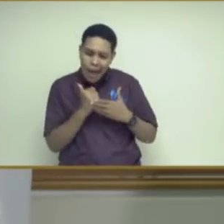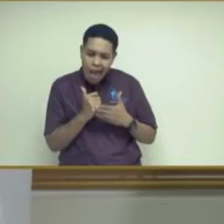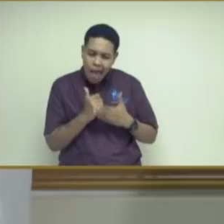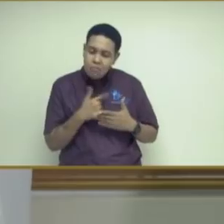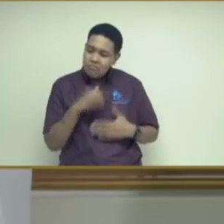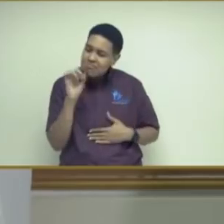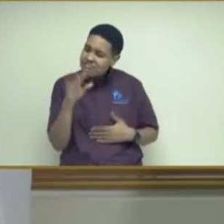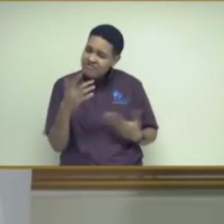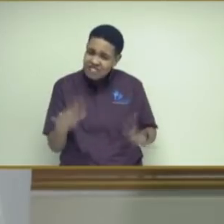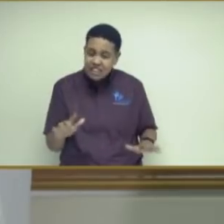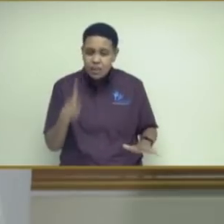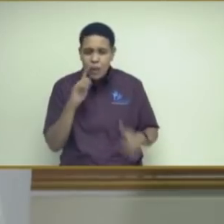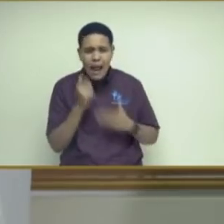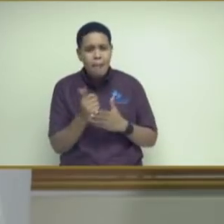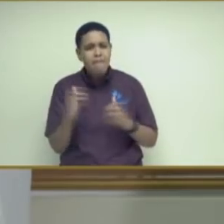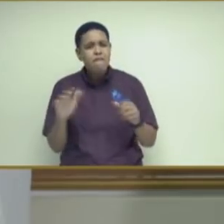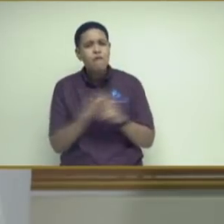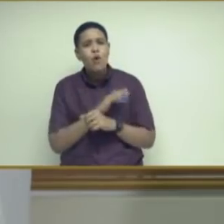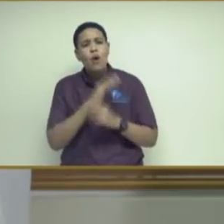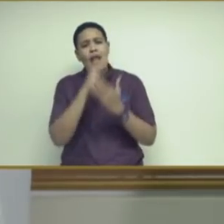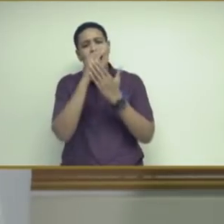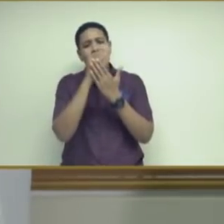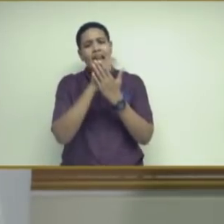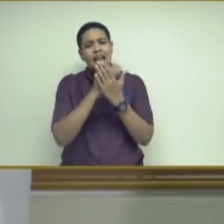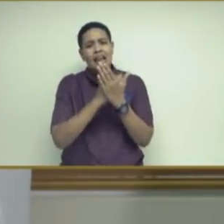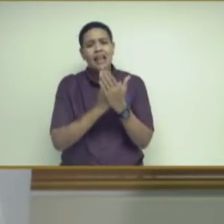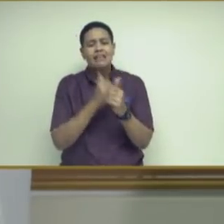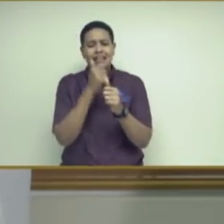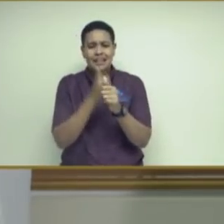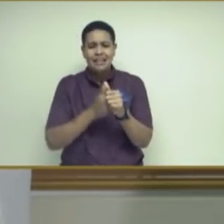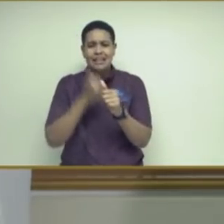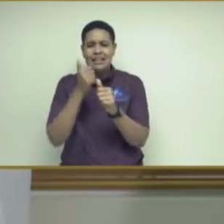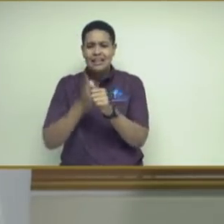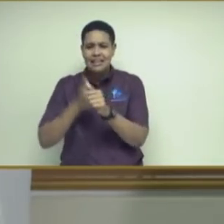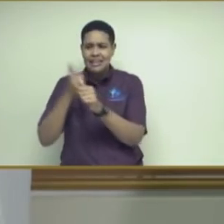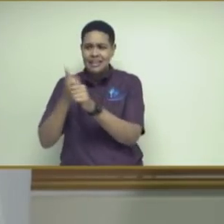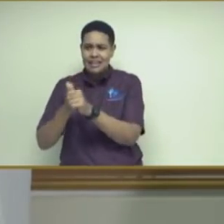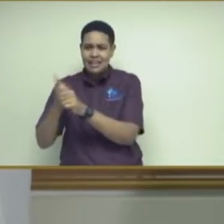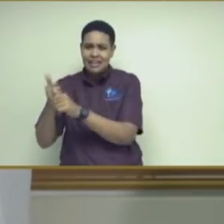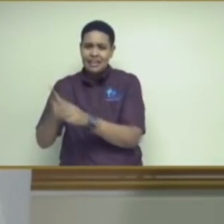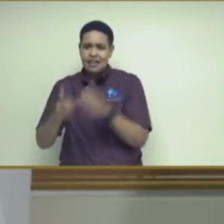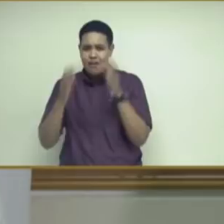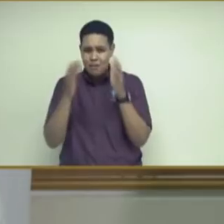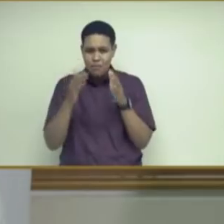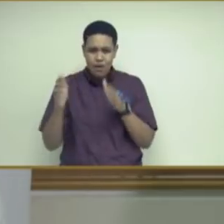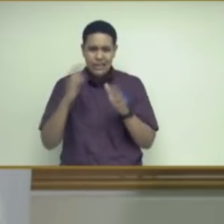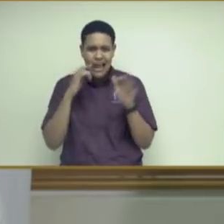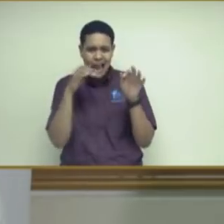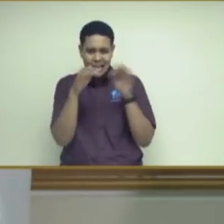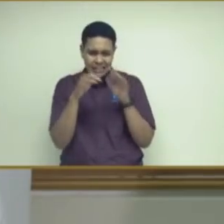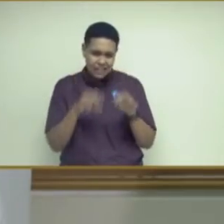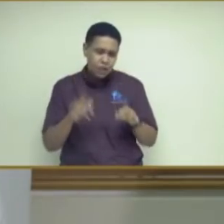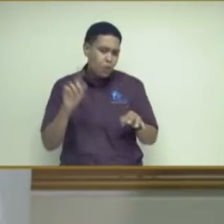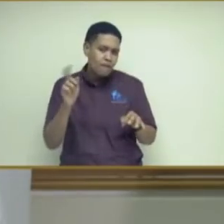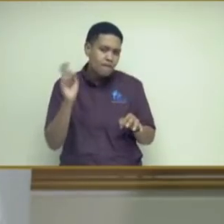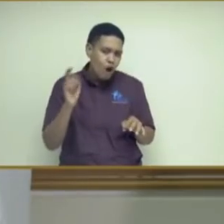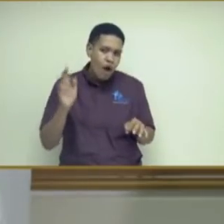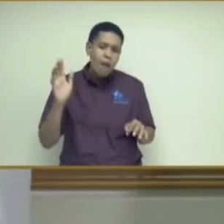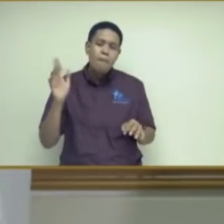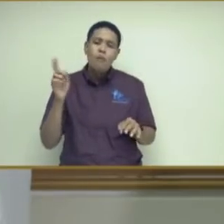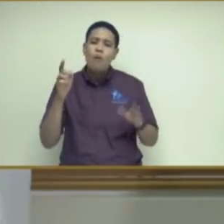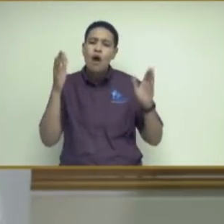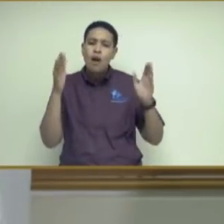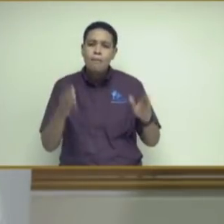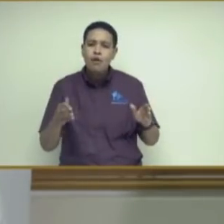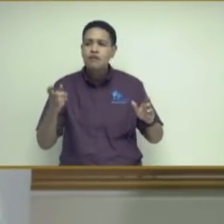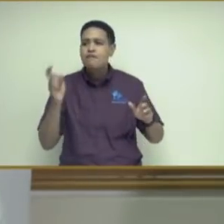helpful to get a full list on a case-by-case basis of each person and a description of where the person is from, where the